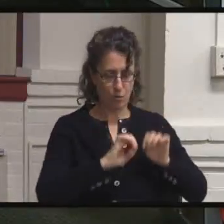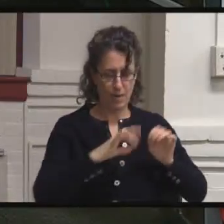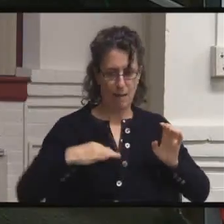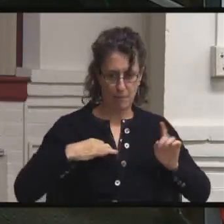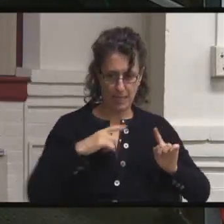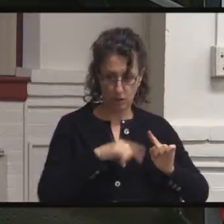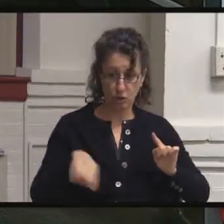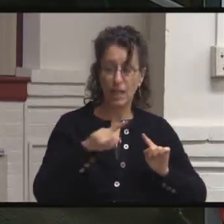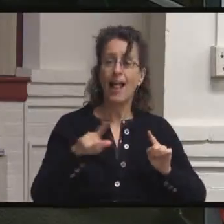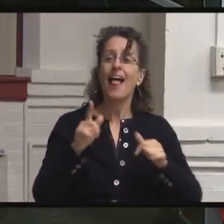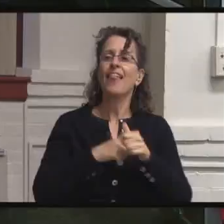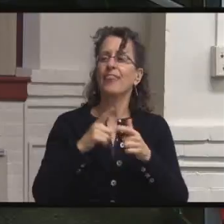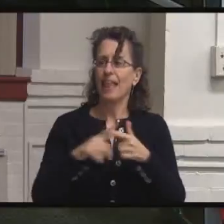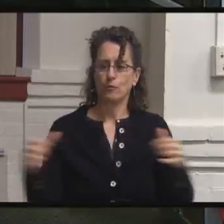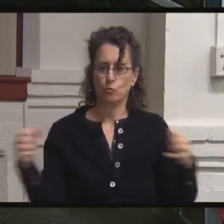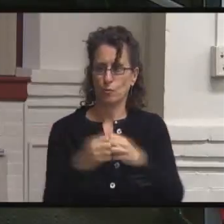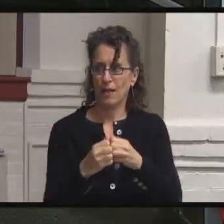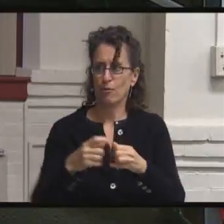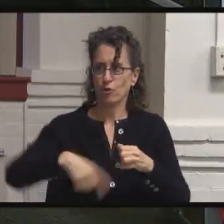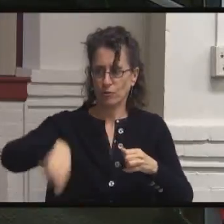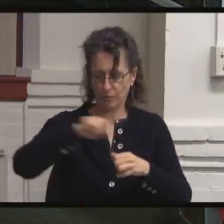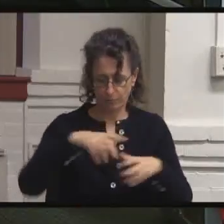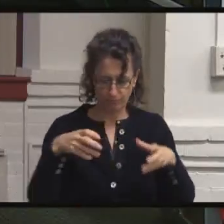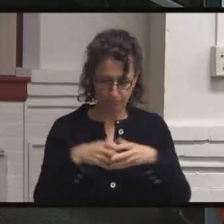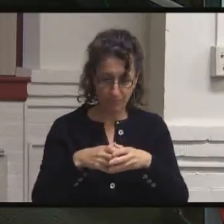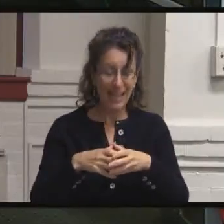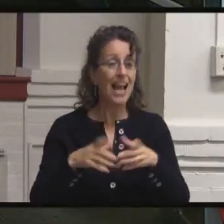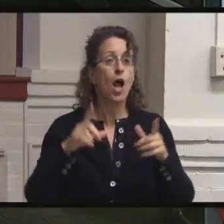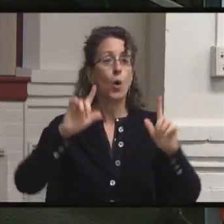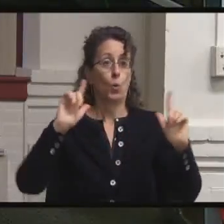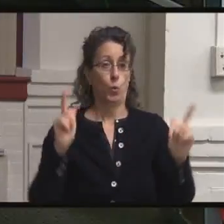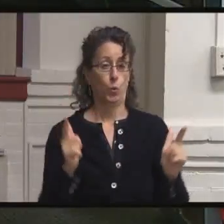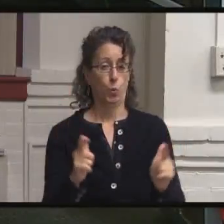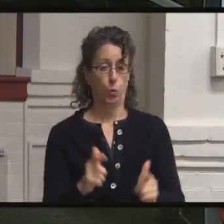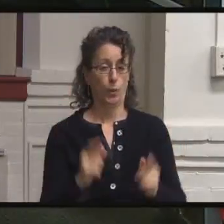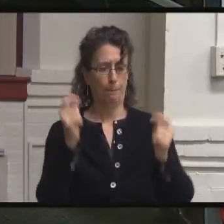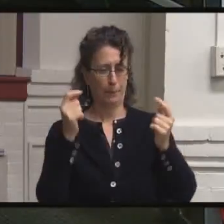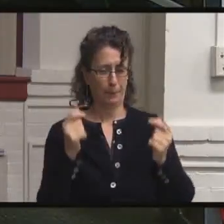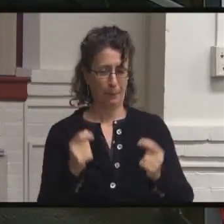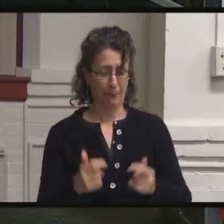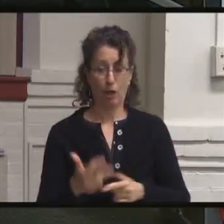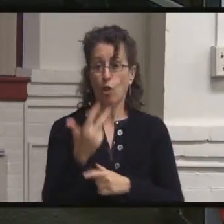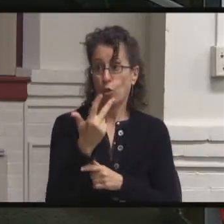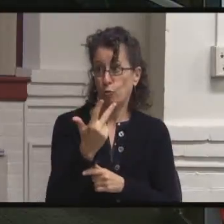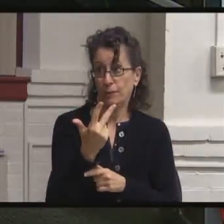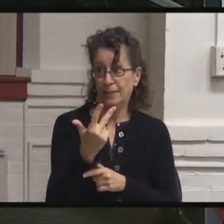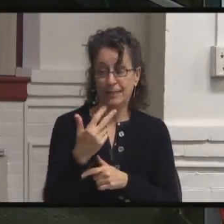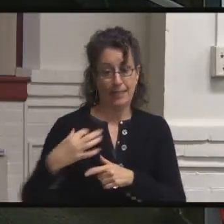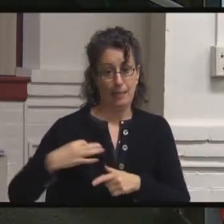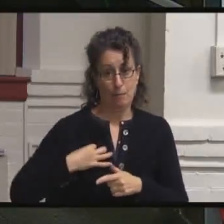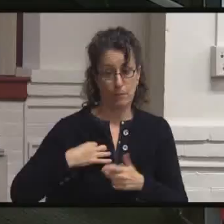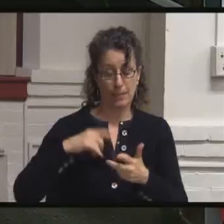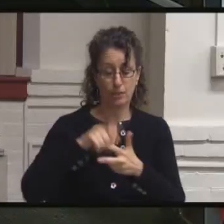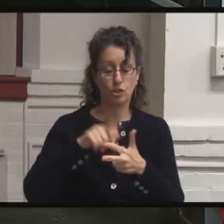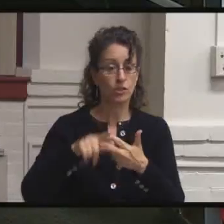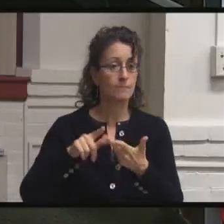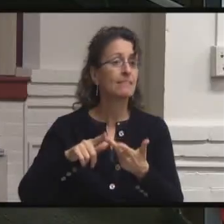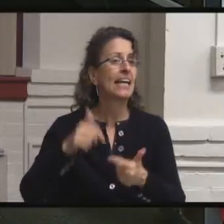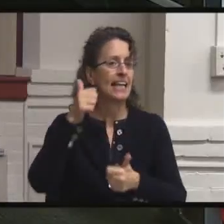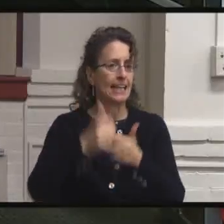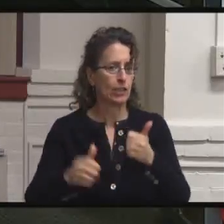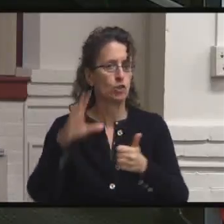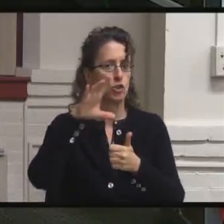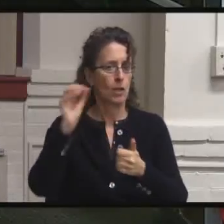3 firms. Those 3 firms we then interviewed for an hour each over a course of 3